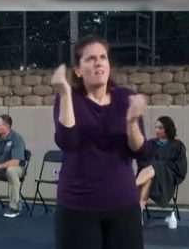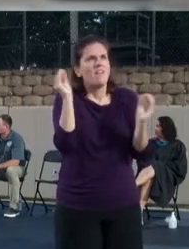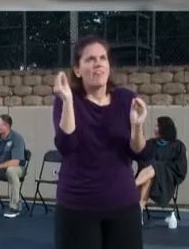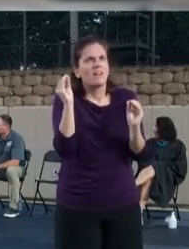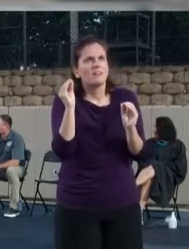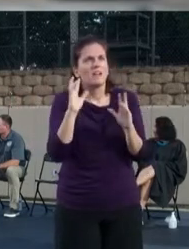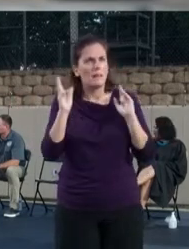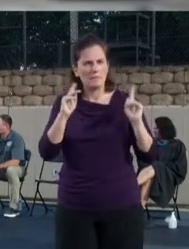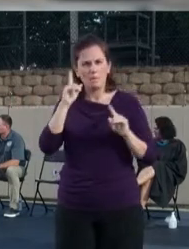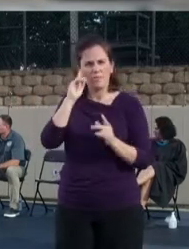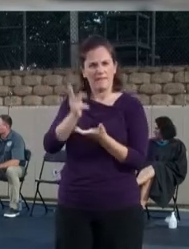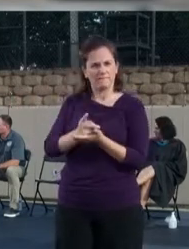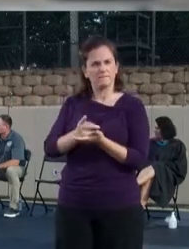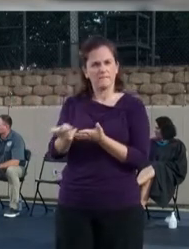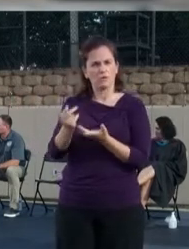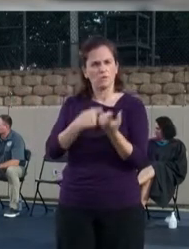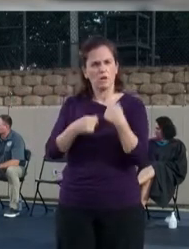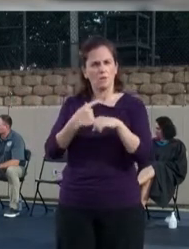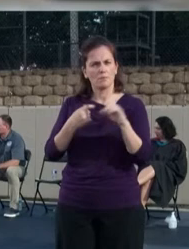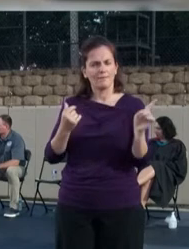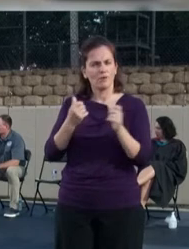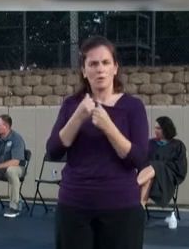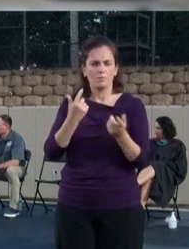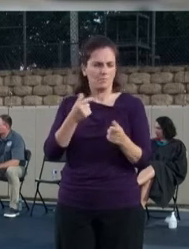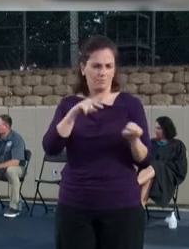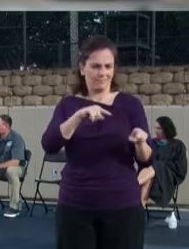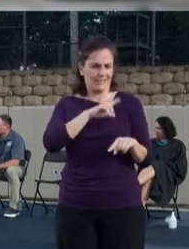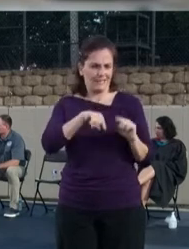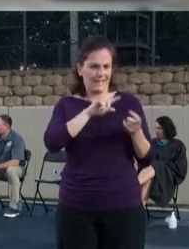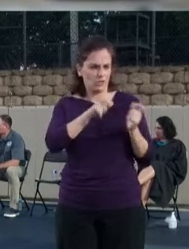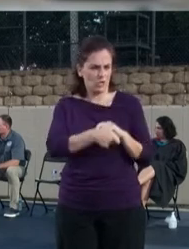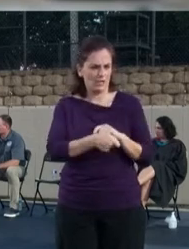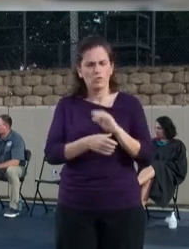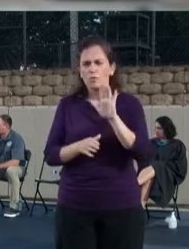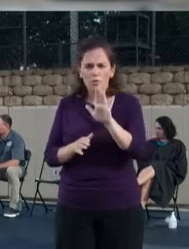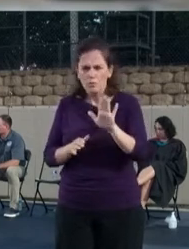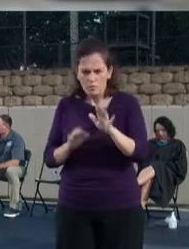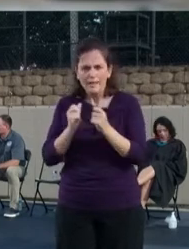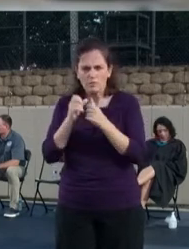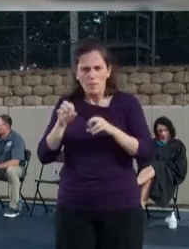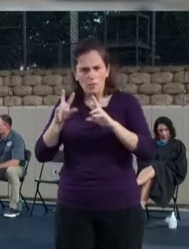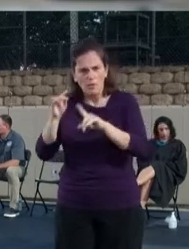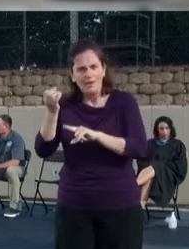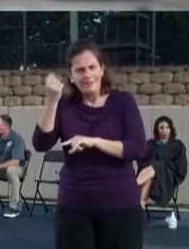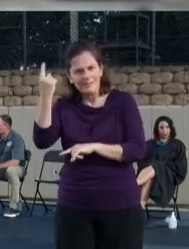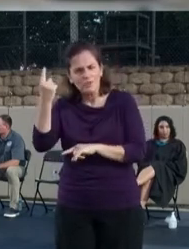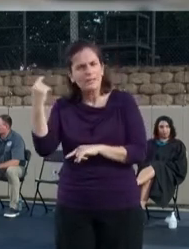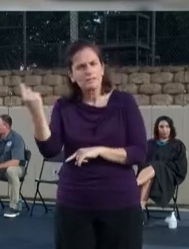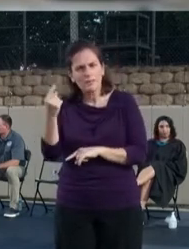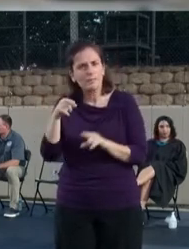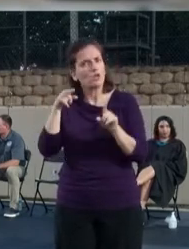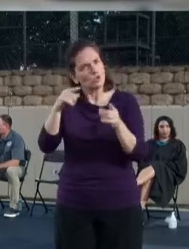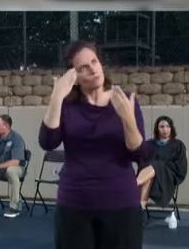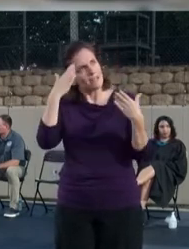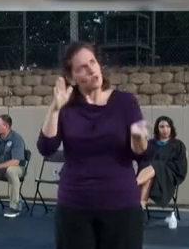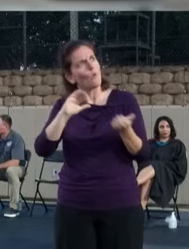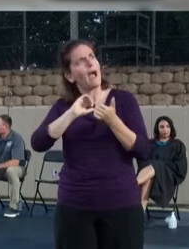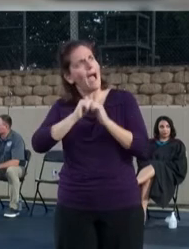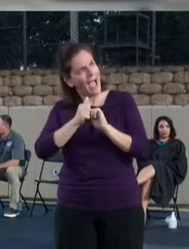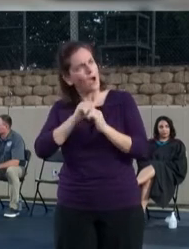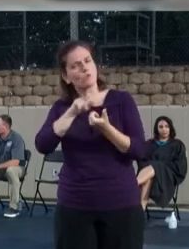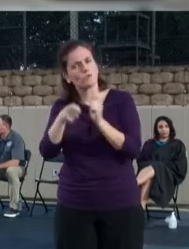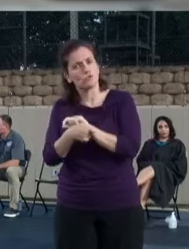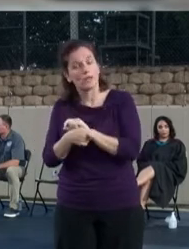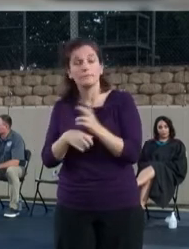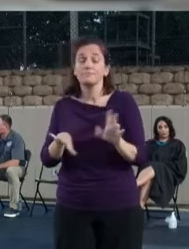say failure is a result that can't be changed, but I would say it's an opportunity to understand something that you didn't know how to change. Dr.